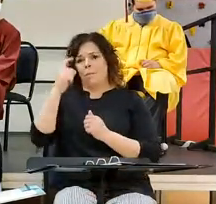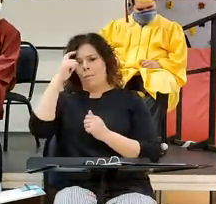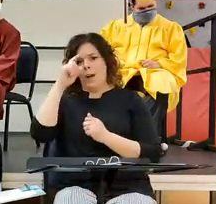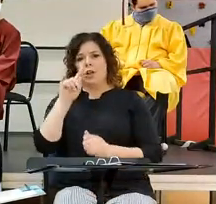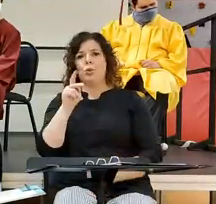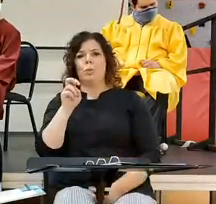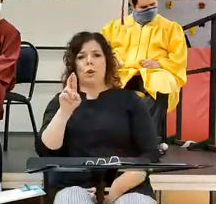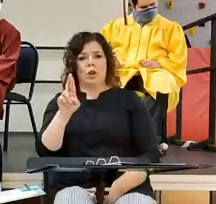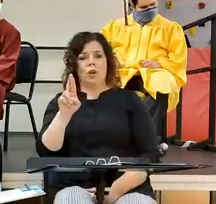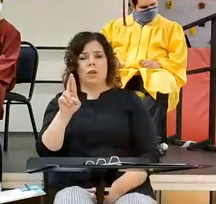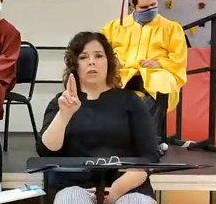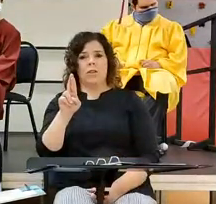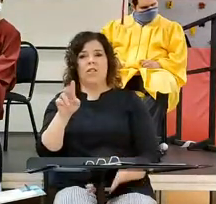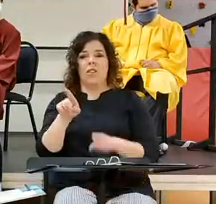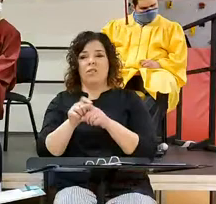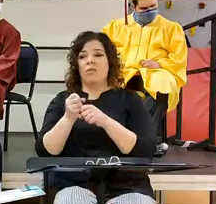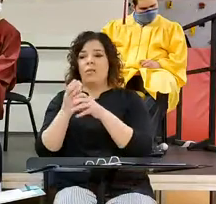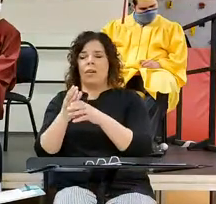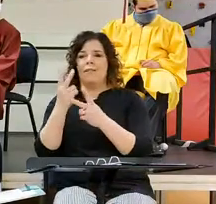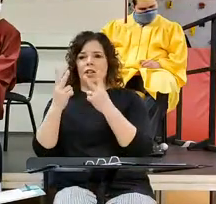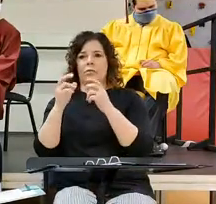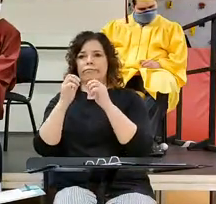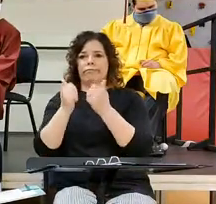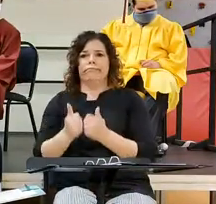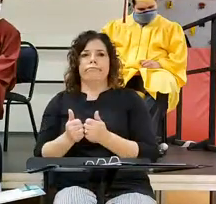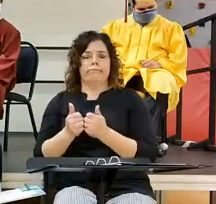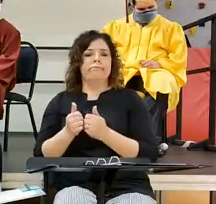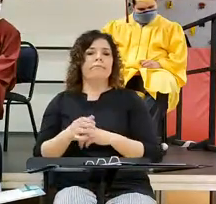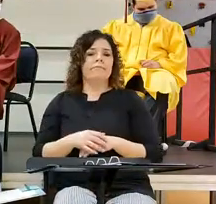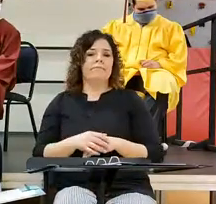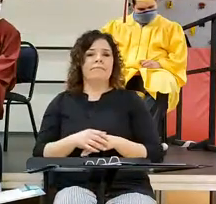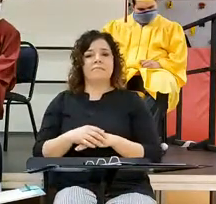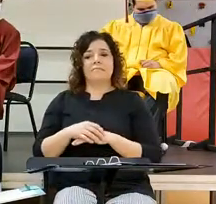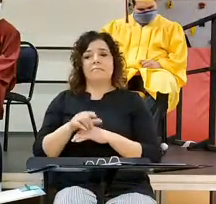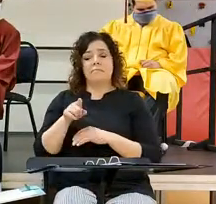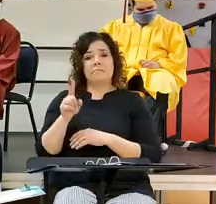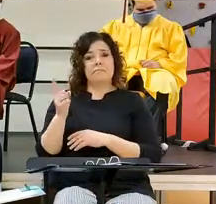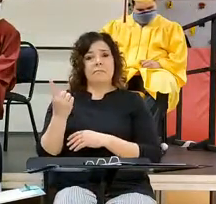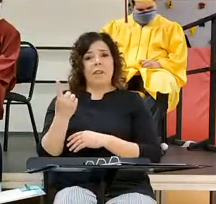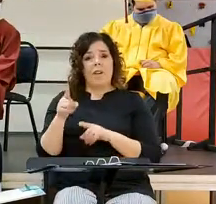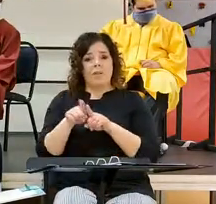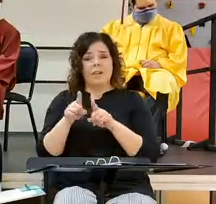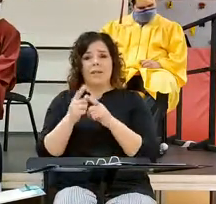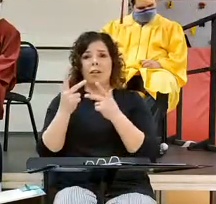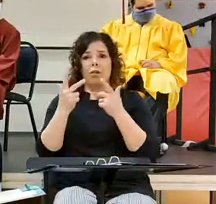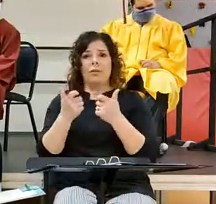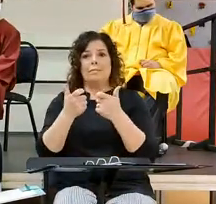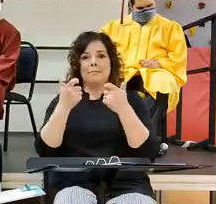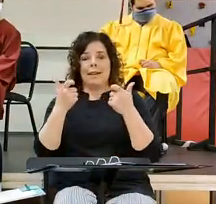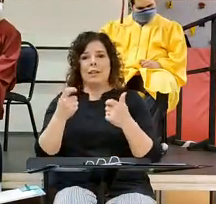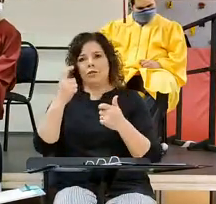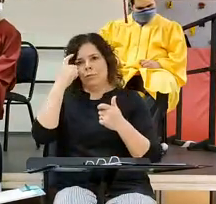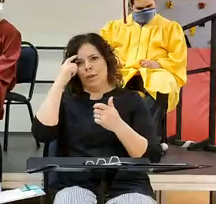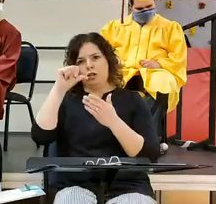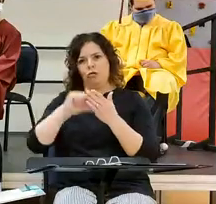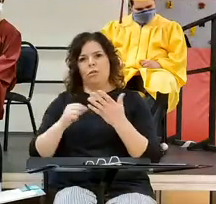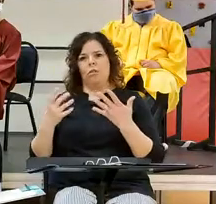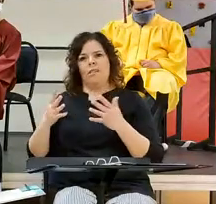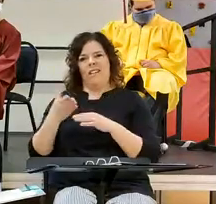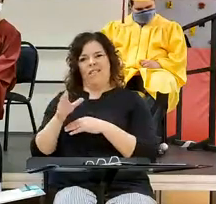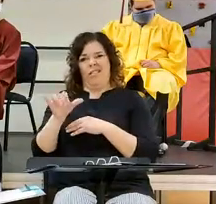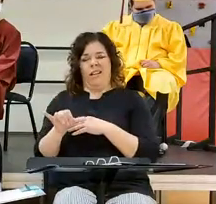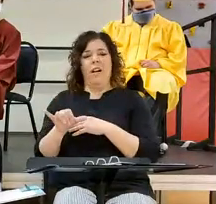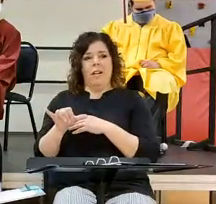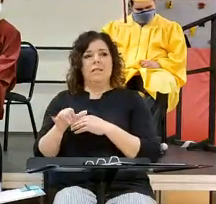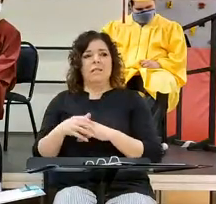tumor, which also caused her vision loss. She's also had major brain surgeries after that.